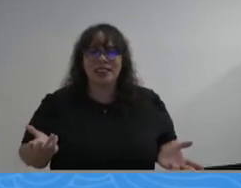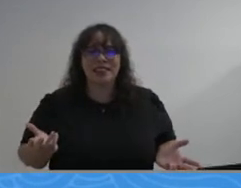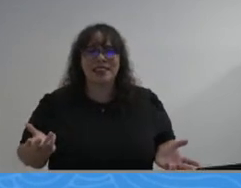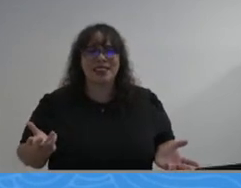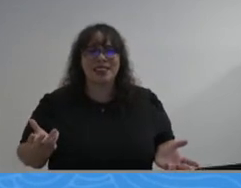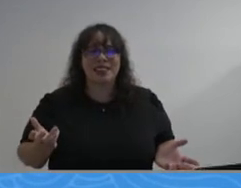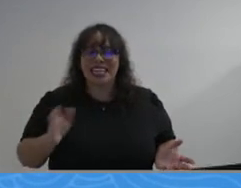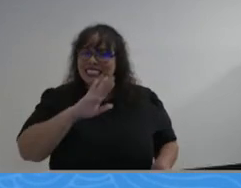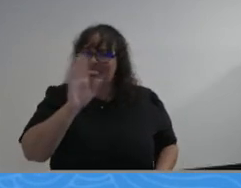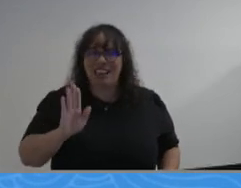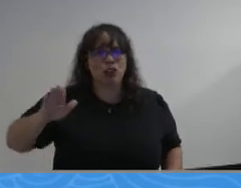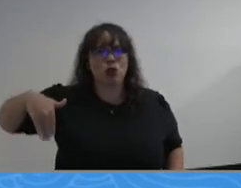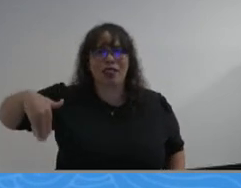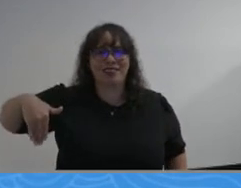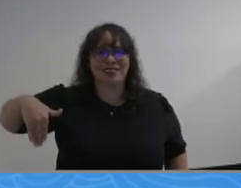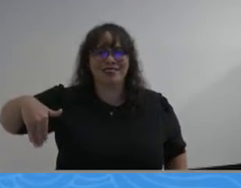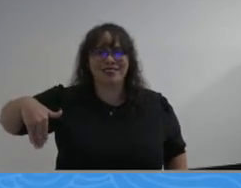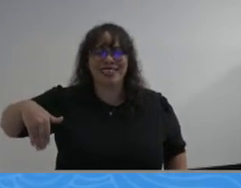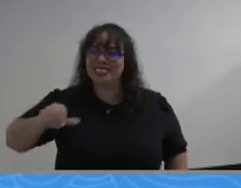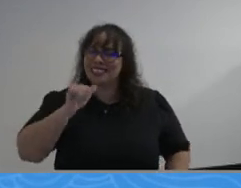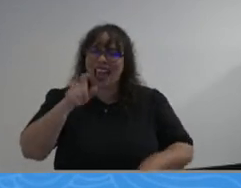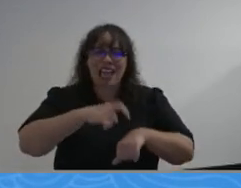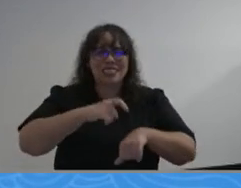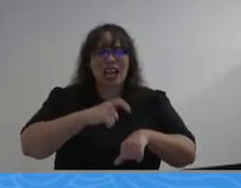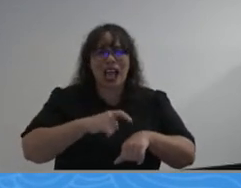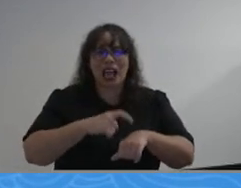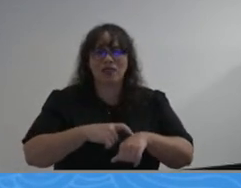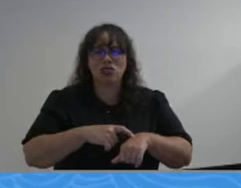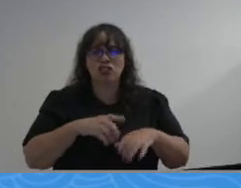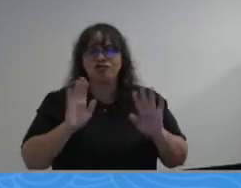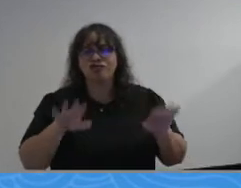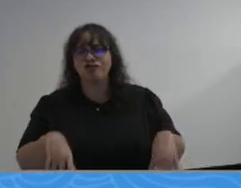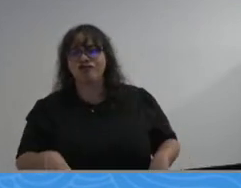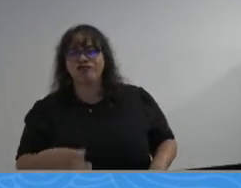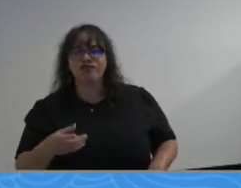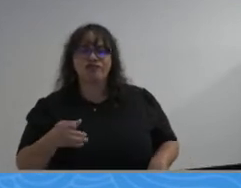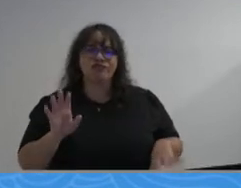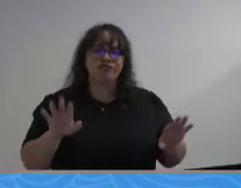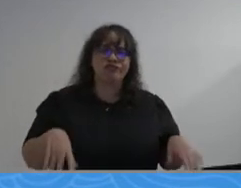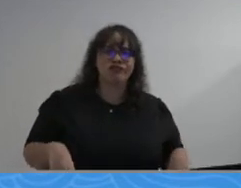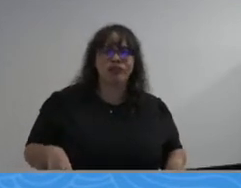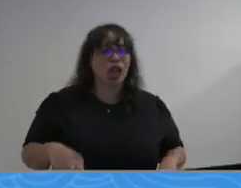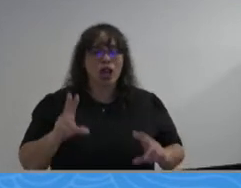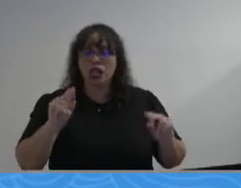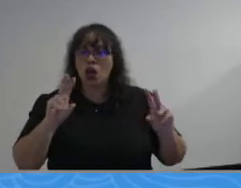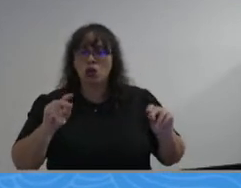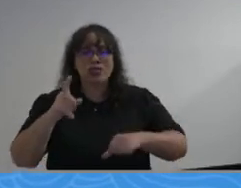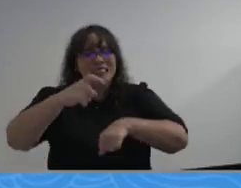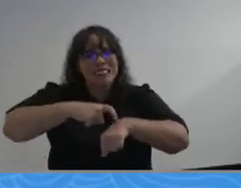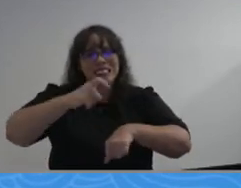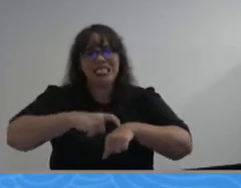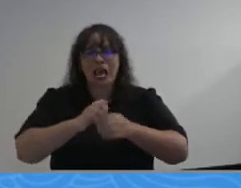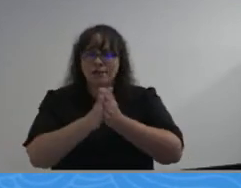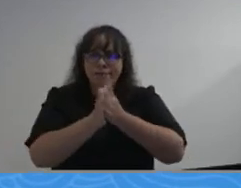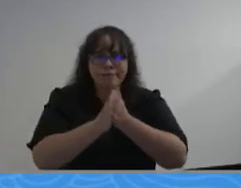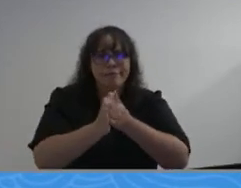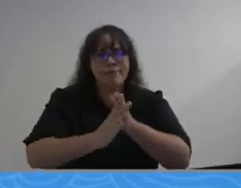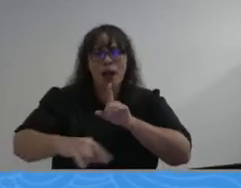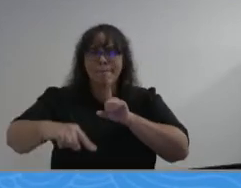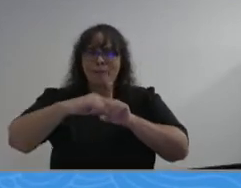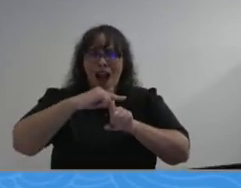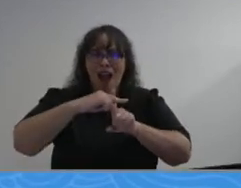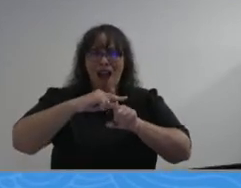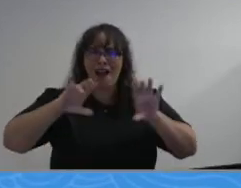being too late. He said, this is no time for apathy or complacency. He said, this is a time for vigorous and positive